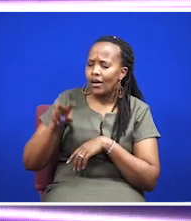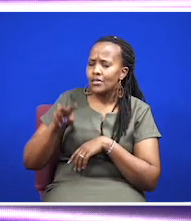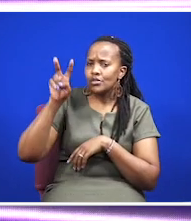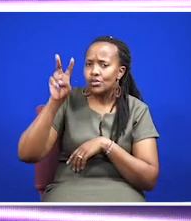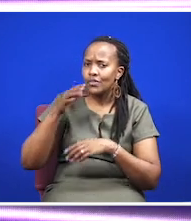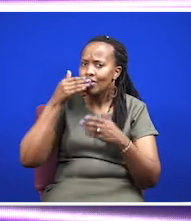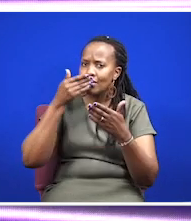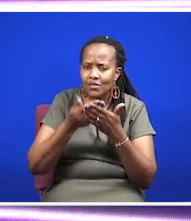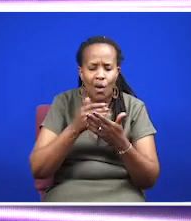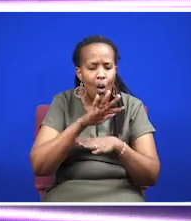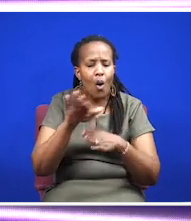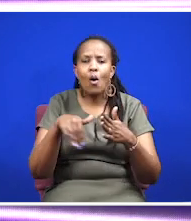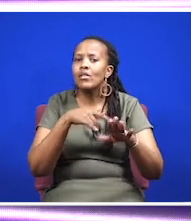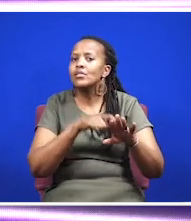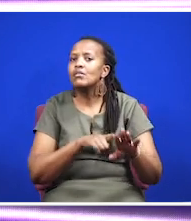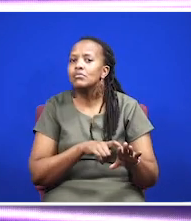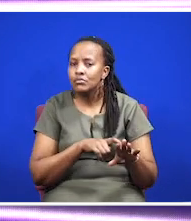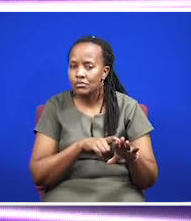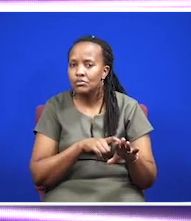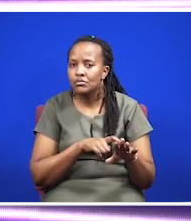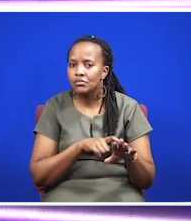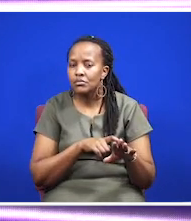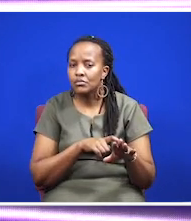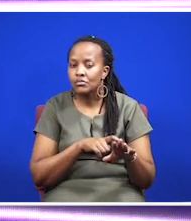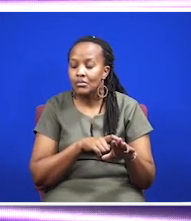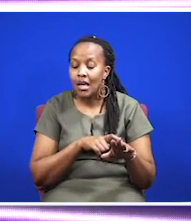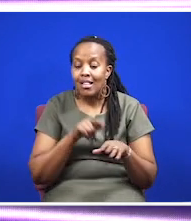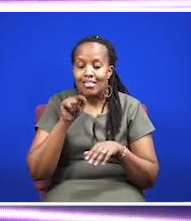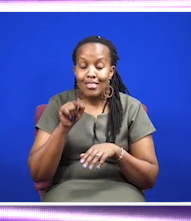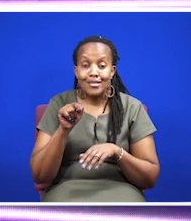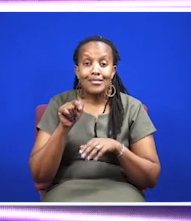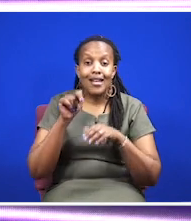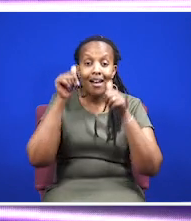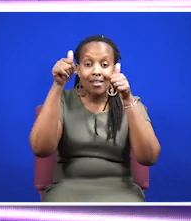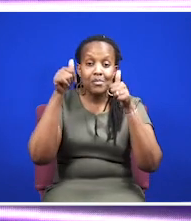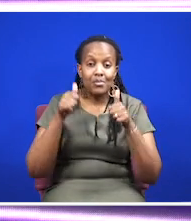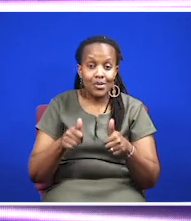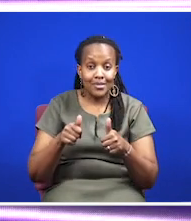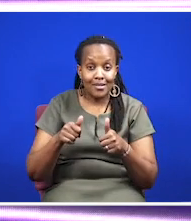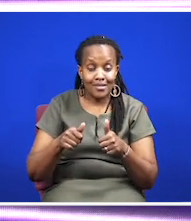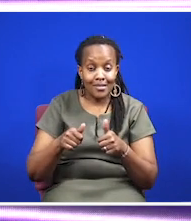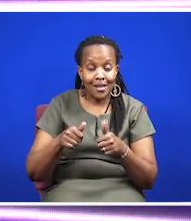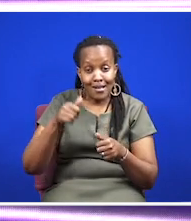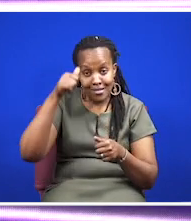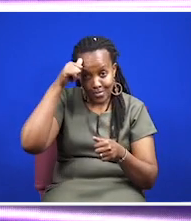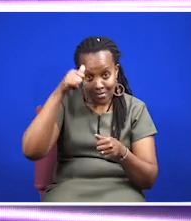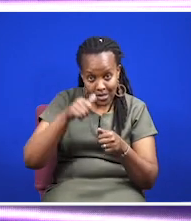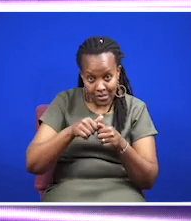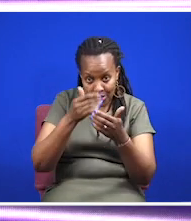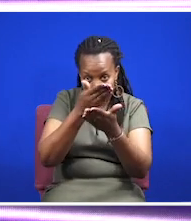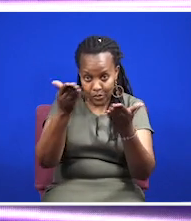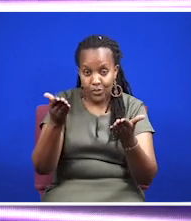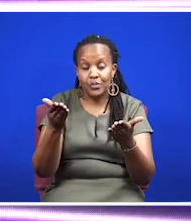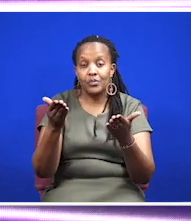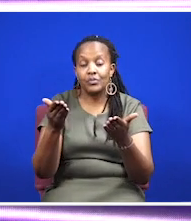joy, come sorrow. This is an important reminder to us this morning as we come